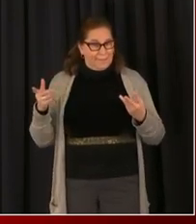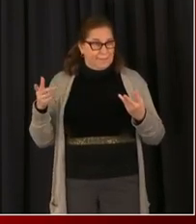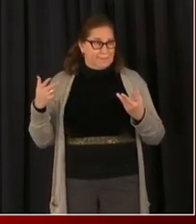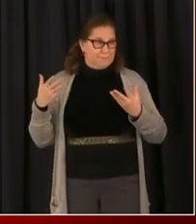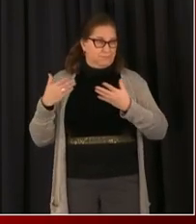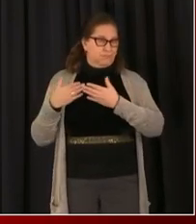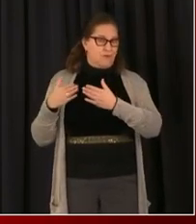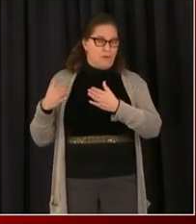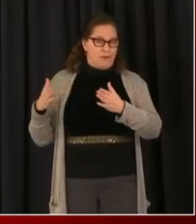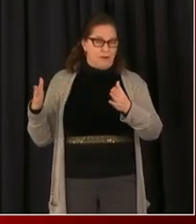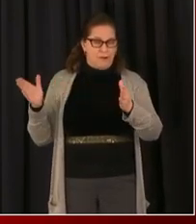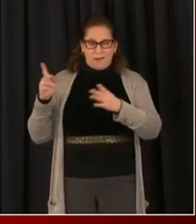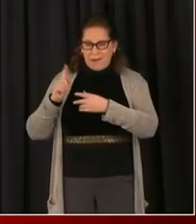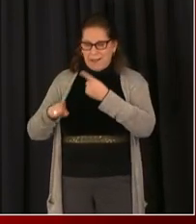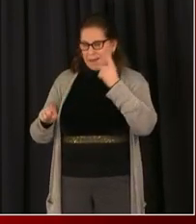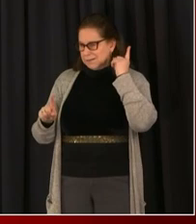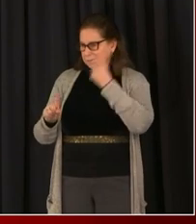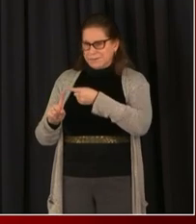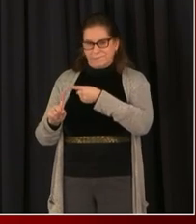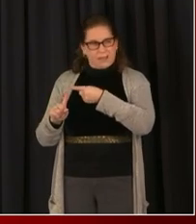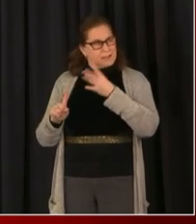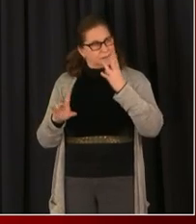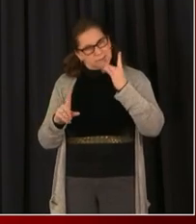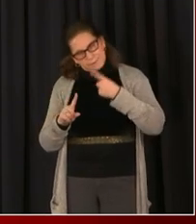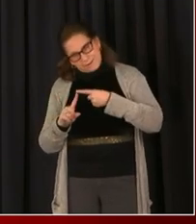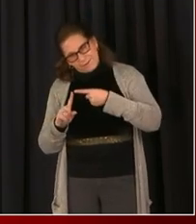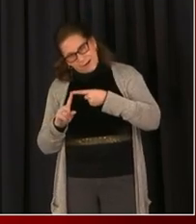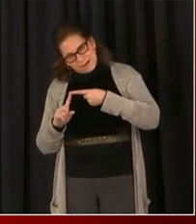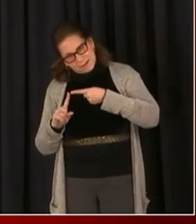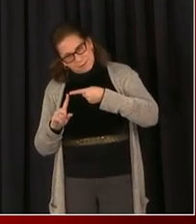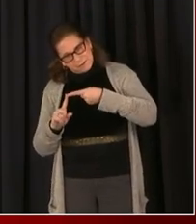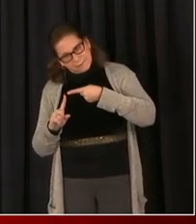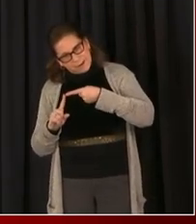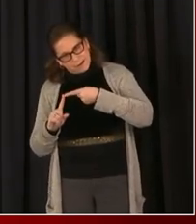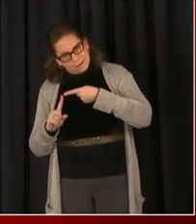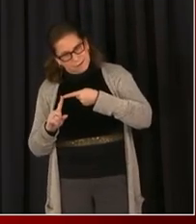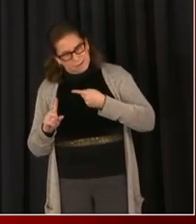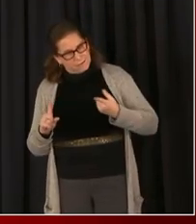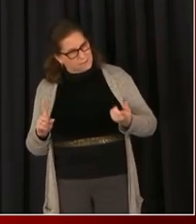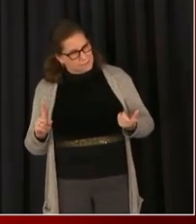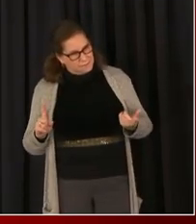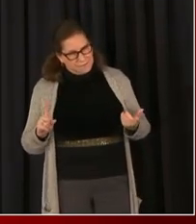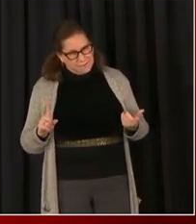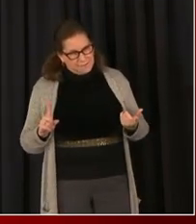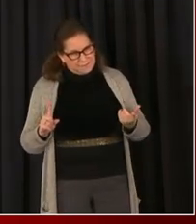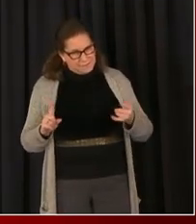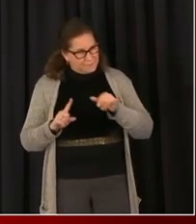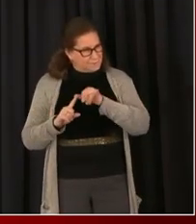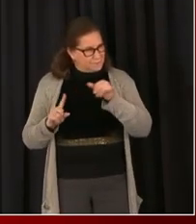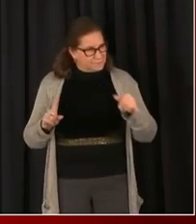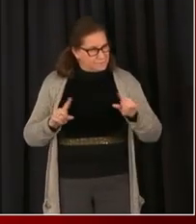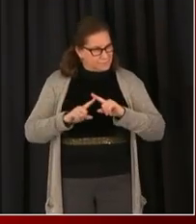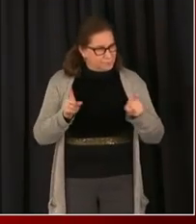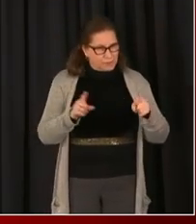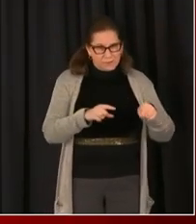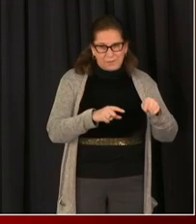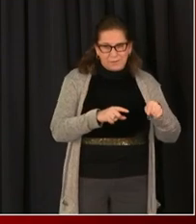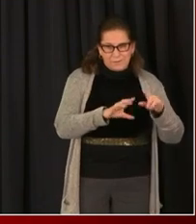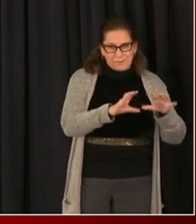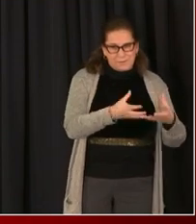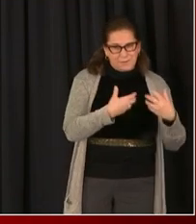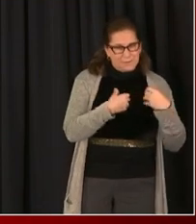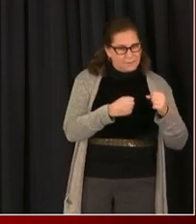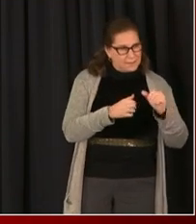behaviors or places where we're seeing, but that doesn't necessarily line up with the top places we're seeing outbreaks. And can you just square that circle for